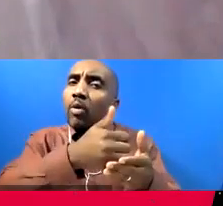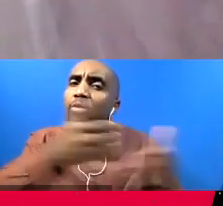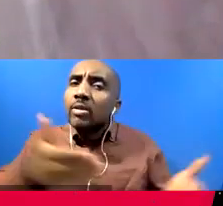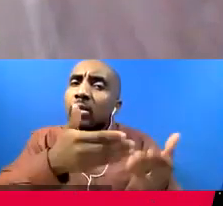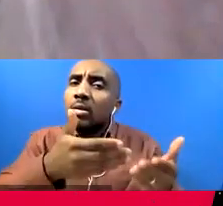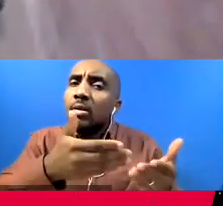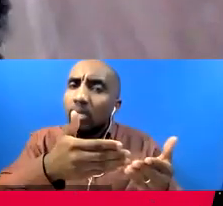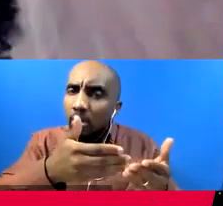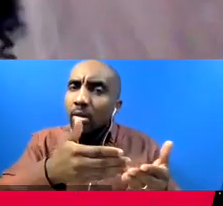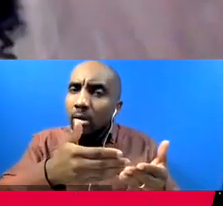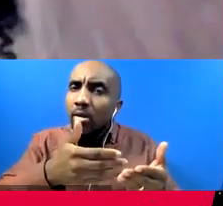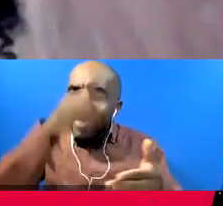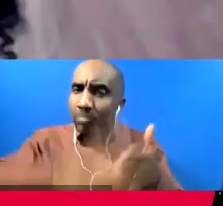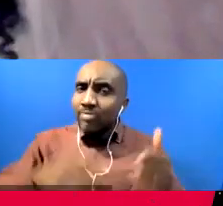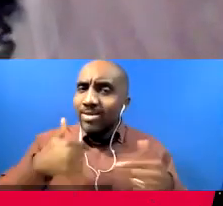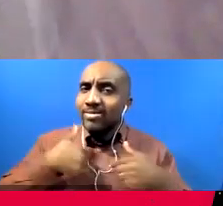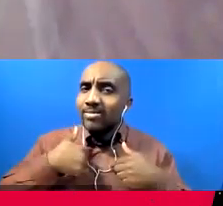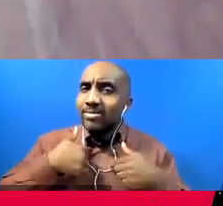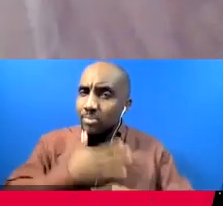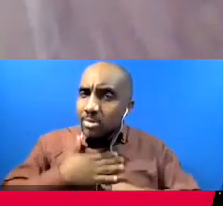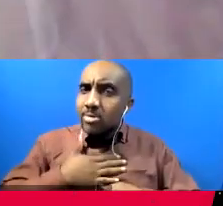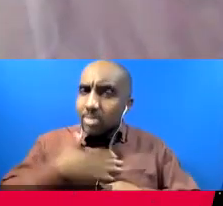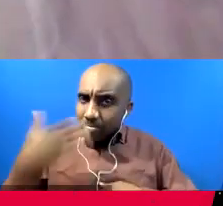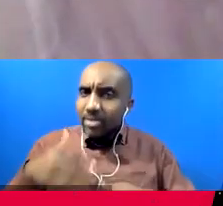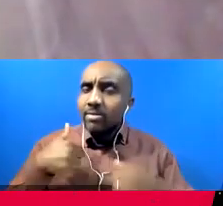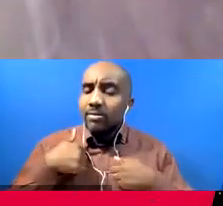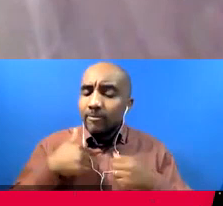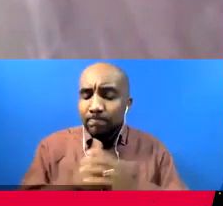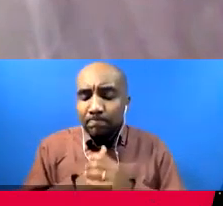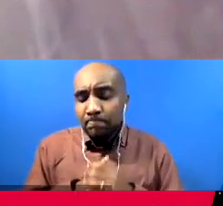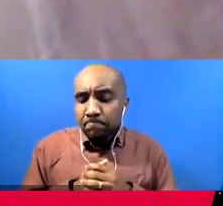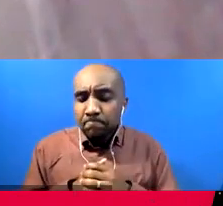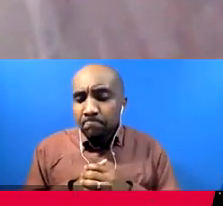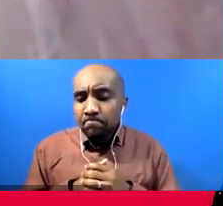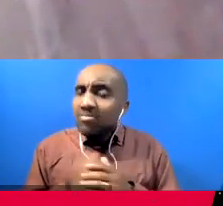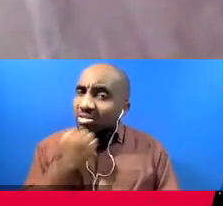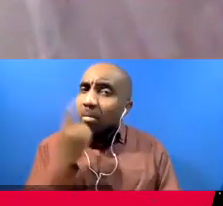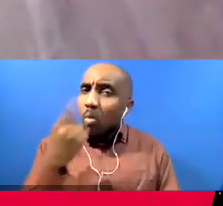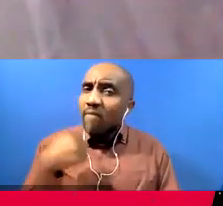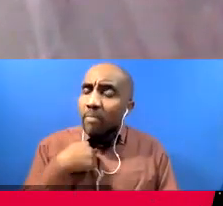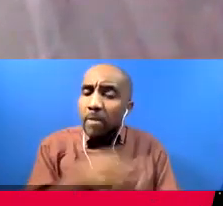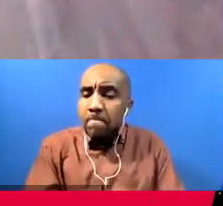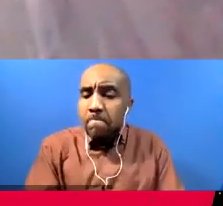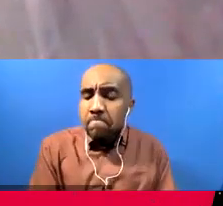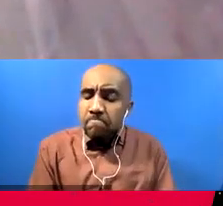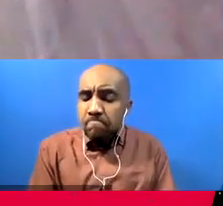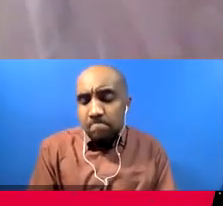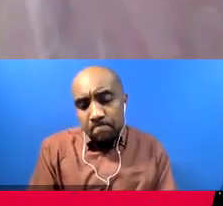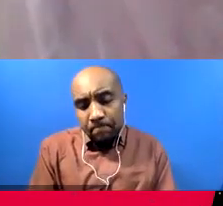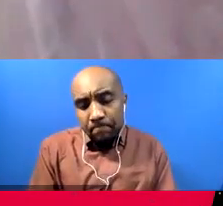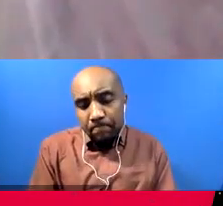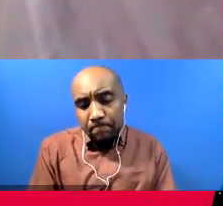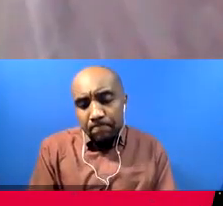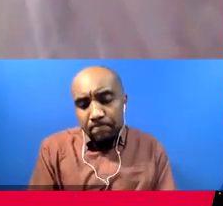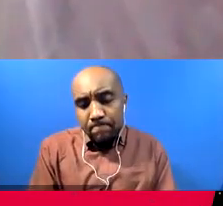around me and elsewhere. And I think that's probably the biggest thing for me when